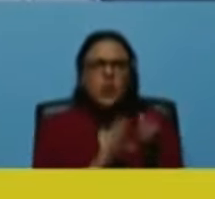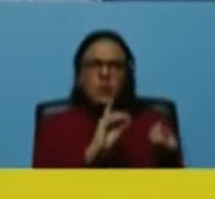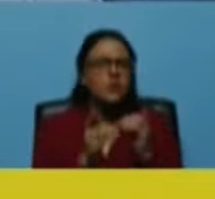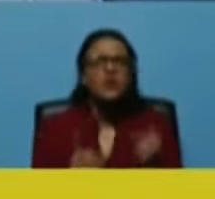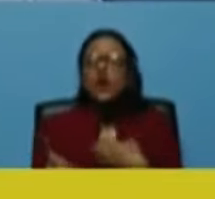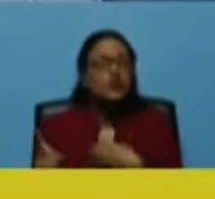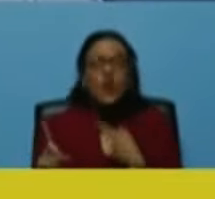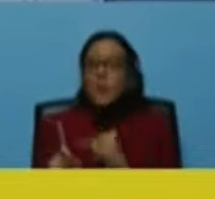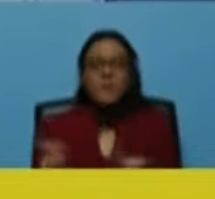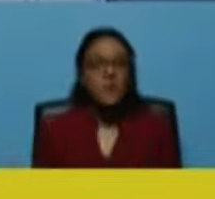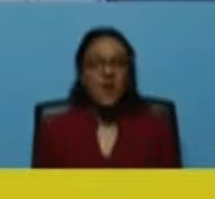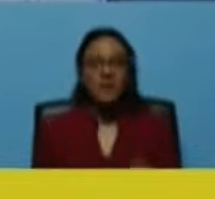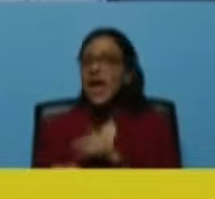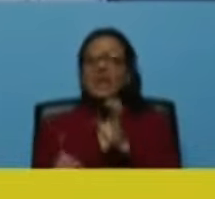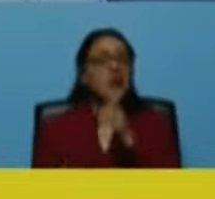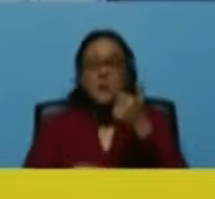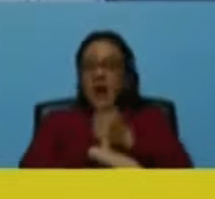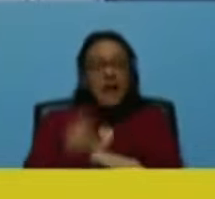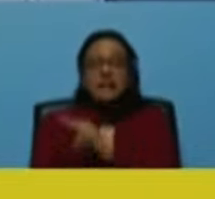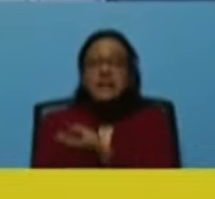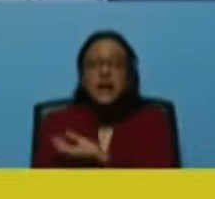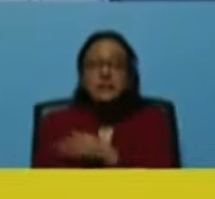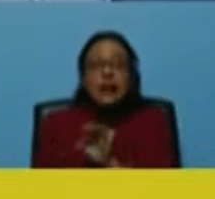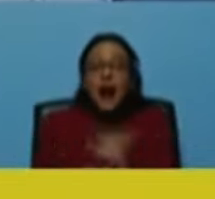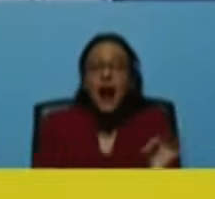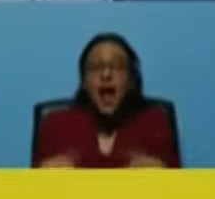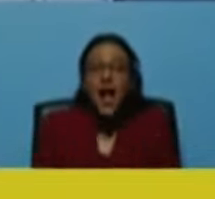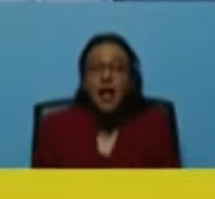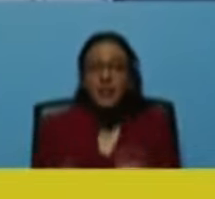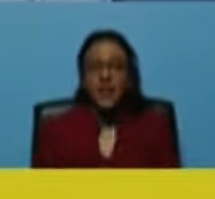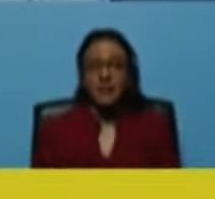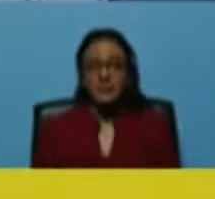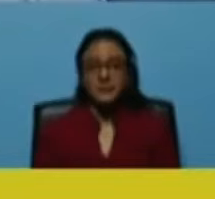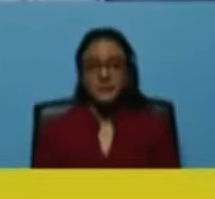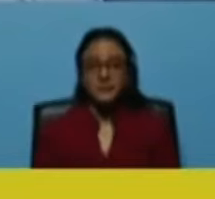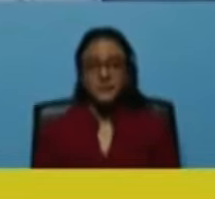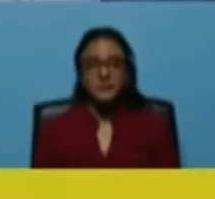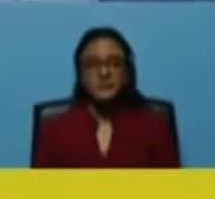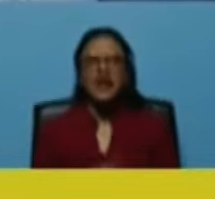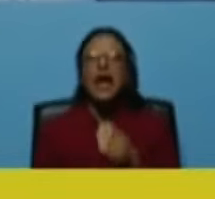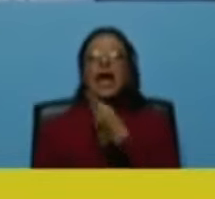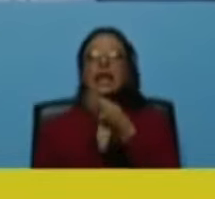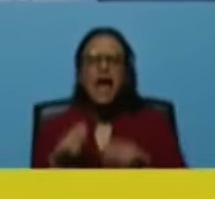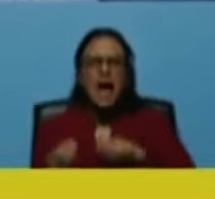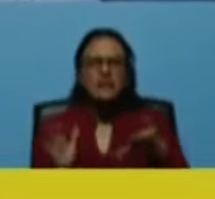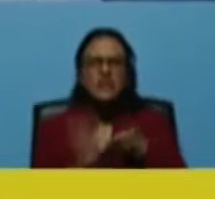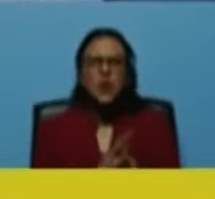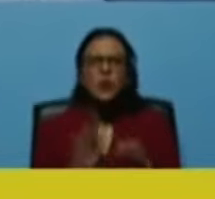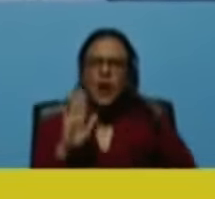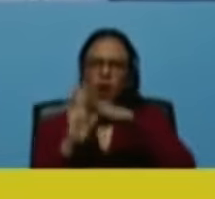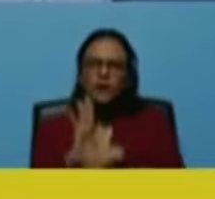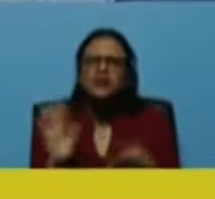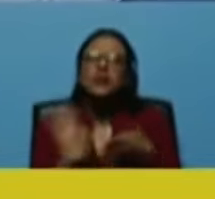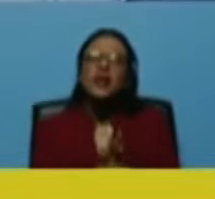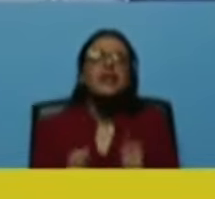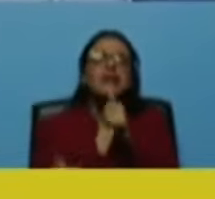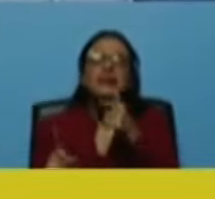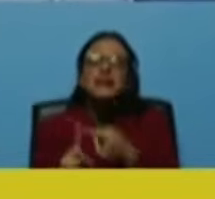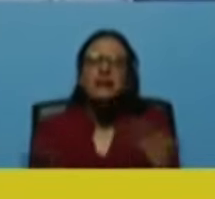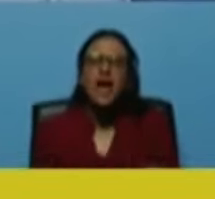Machado is not in condition of negotiating anything because she's not even a presidential candidate.